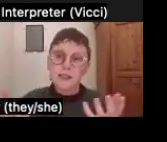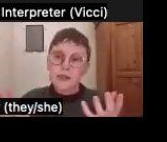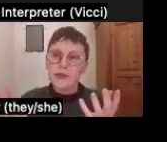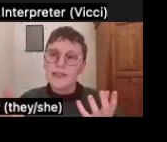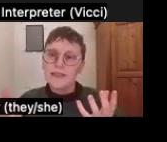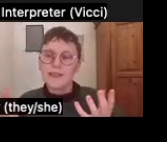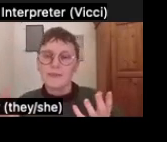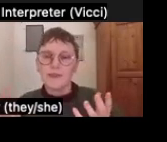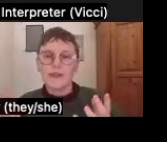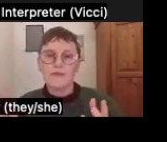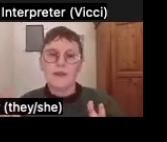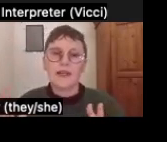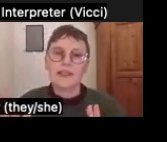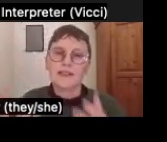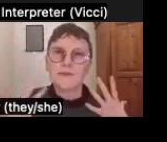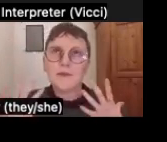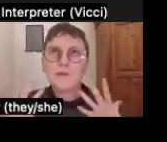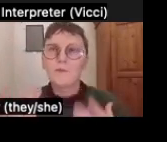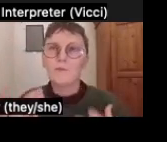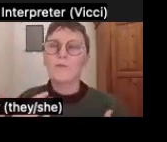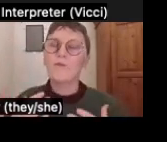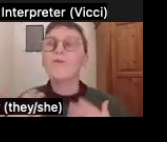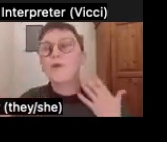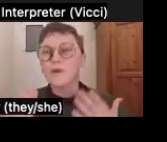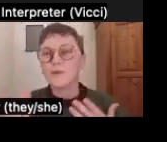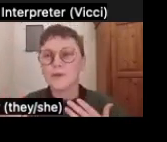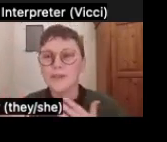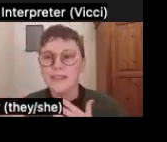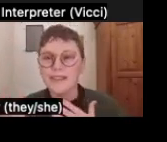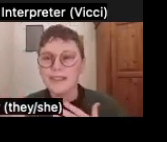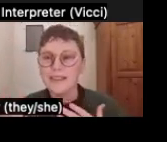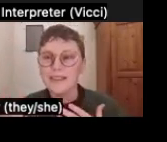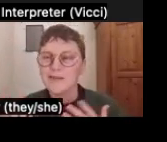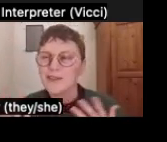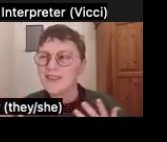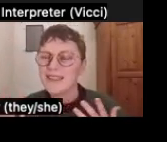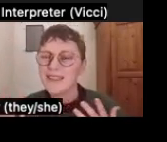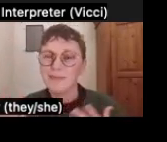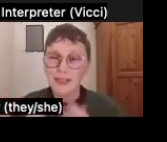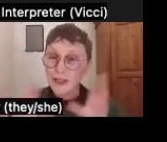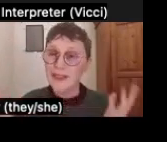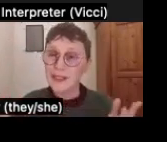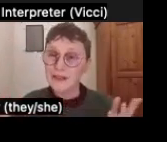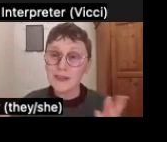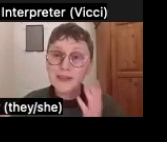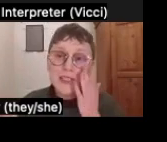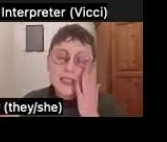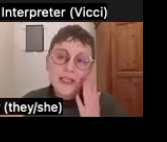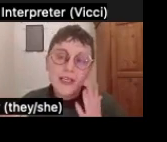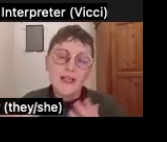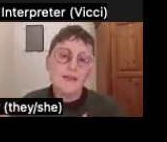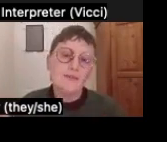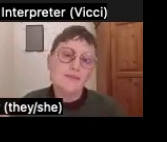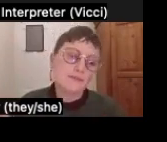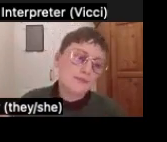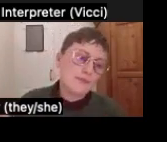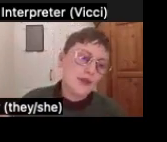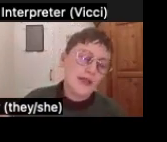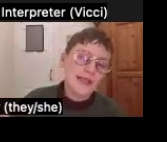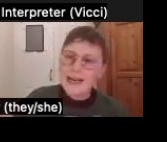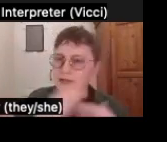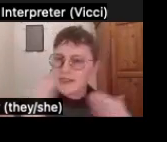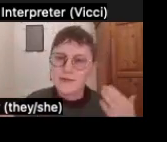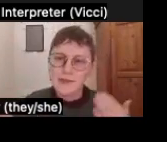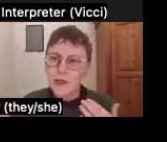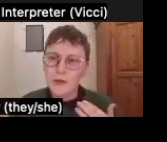together created something that felt kind of what we would more traditionally kind of deem like coherent,